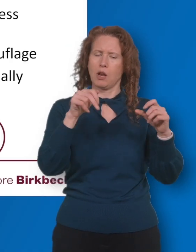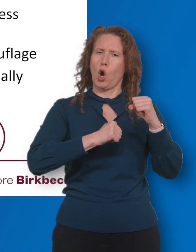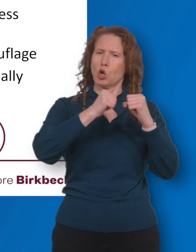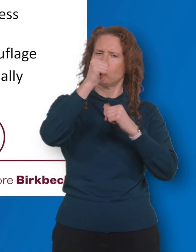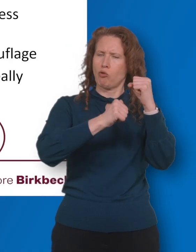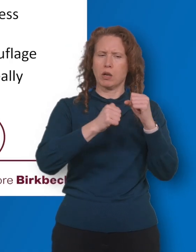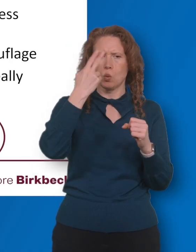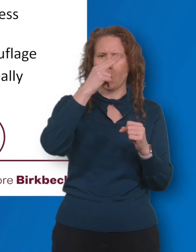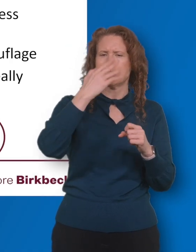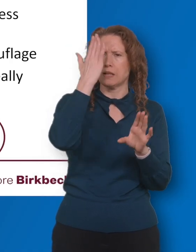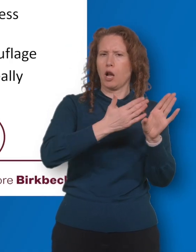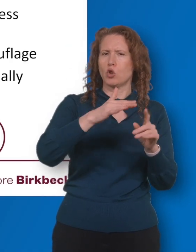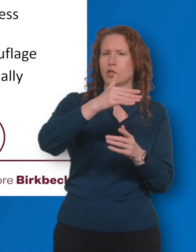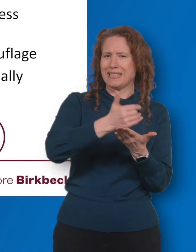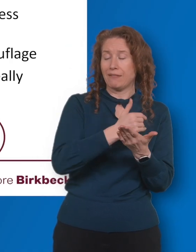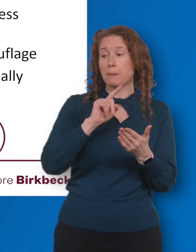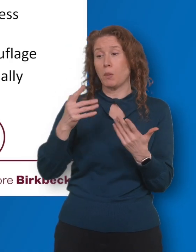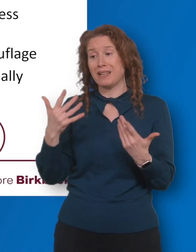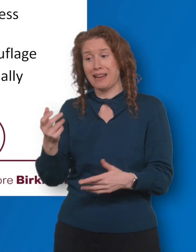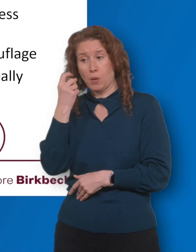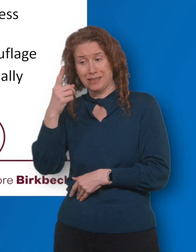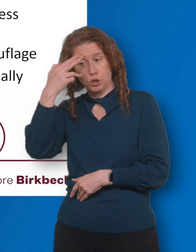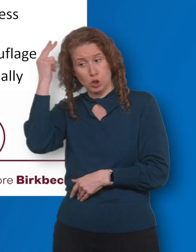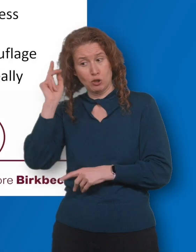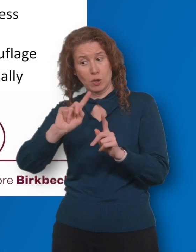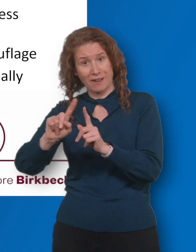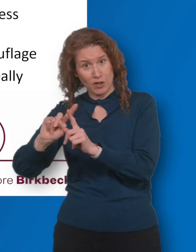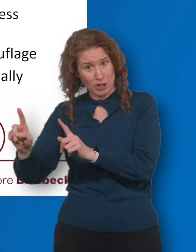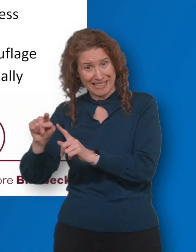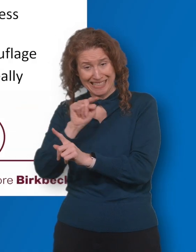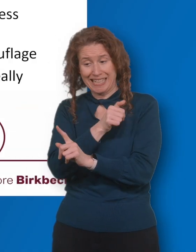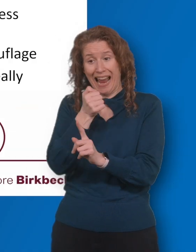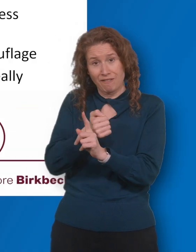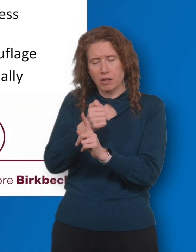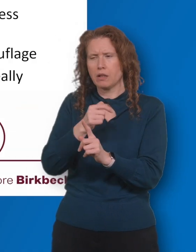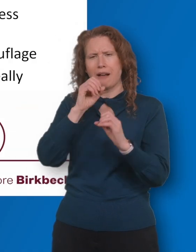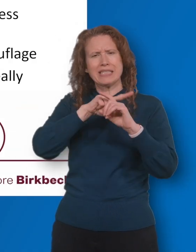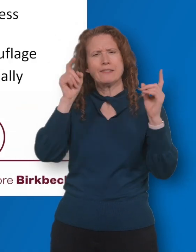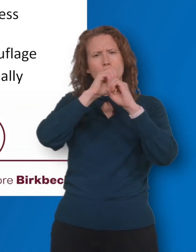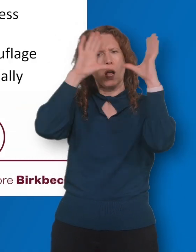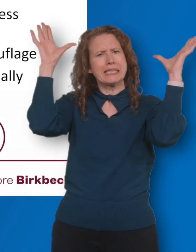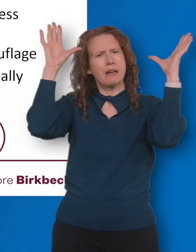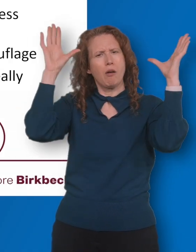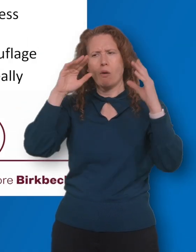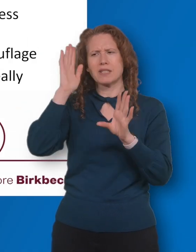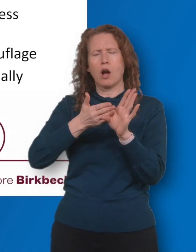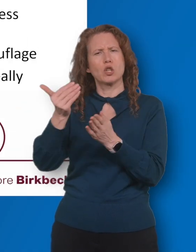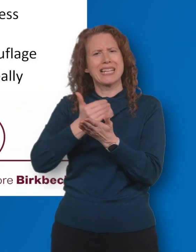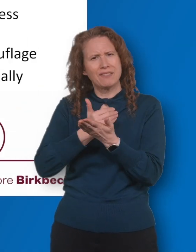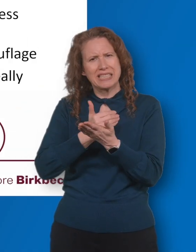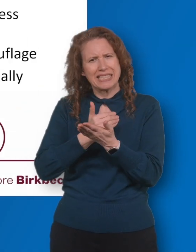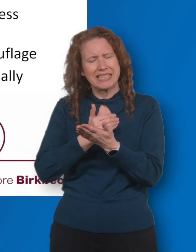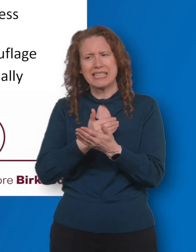now understand that neurodiversity advocates understand it really differently. It's about the need not